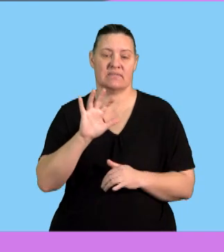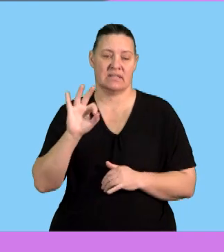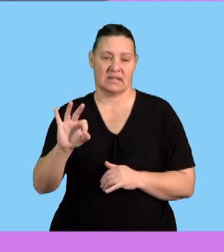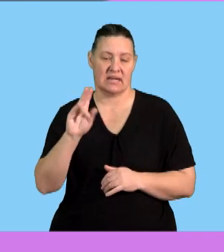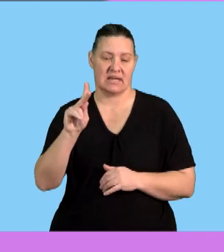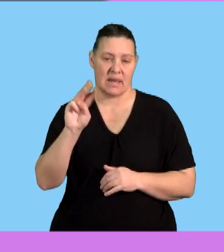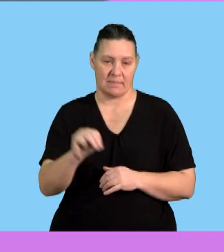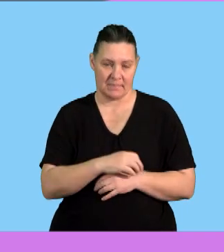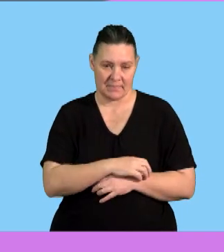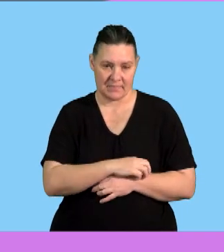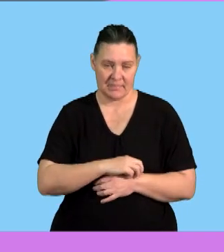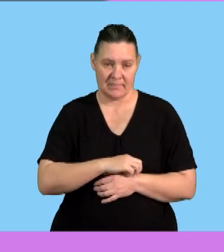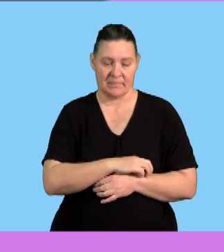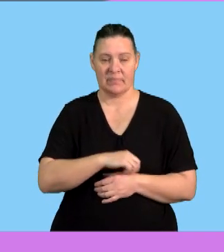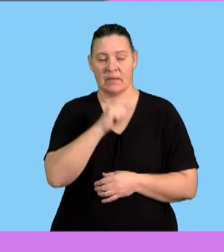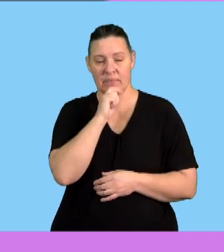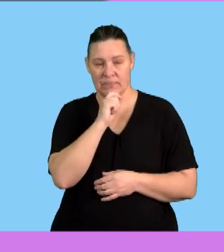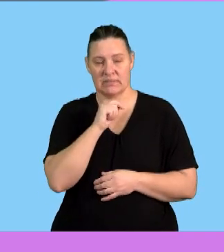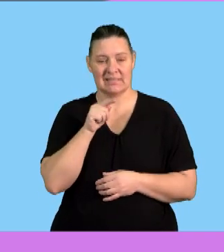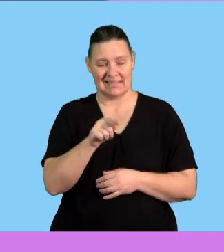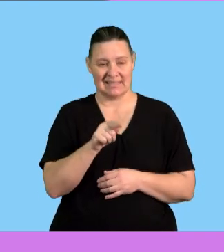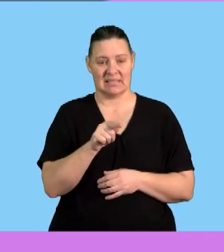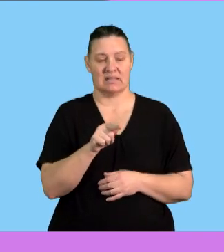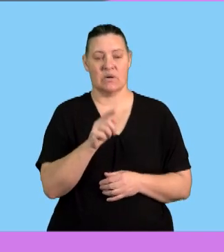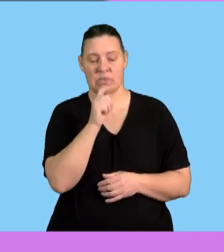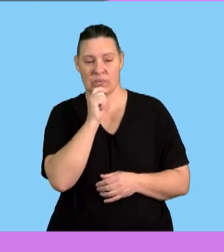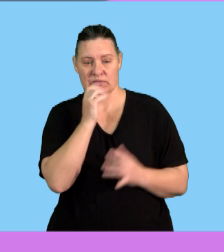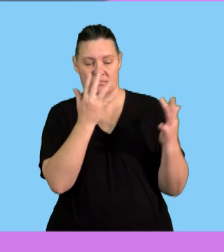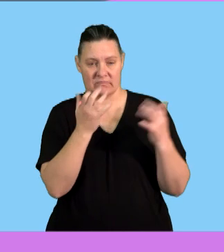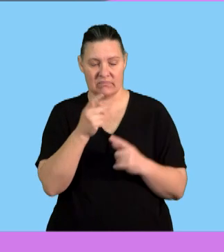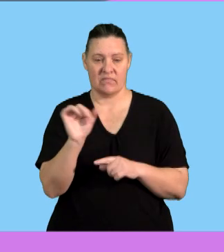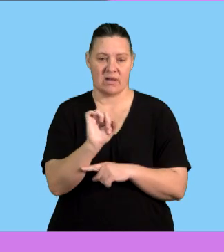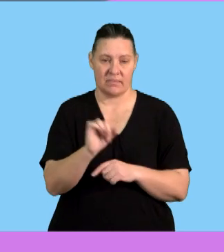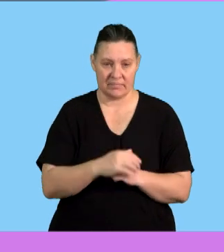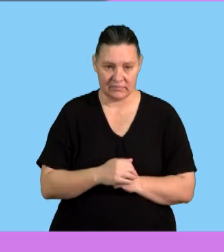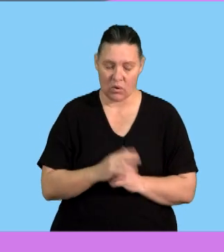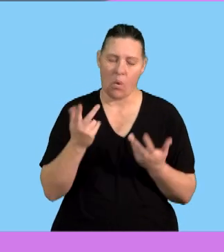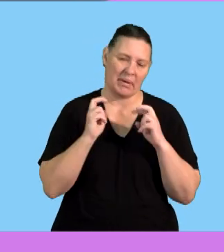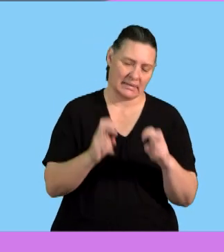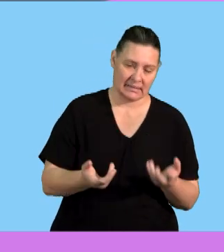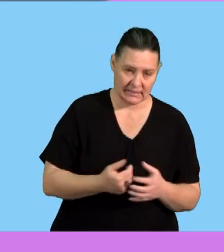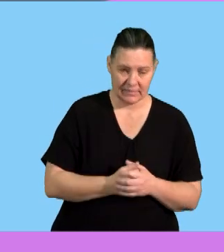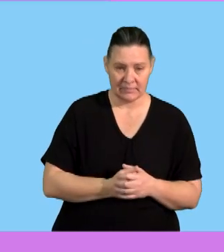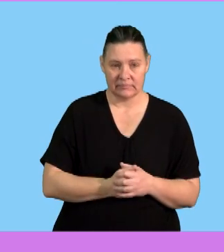1,653 kilometers using this consumption in this car or bus.